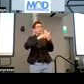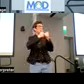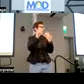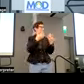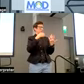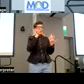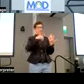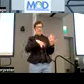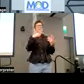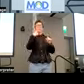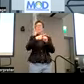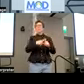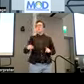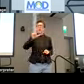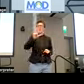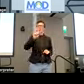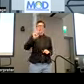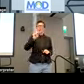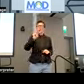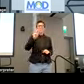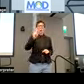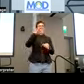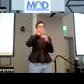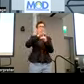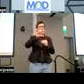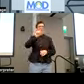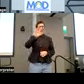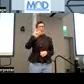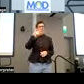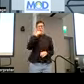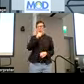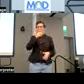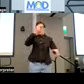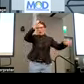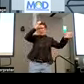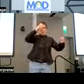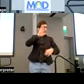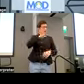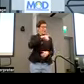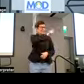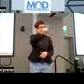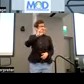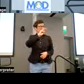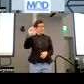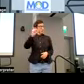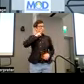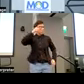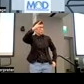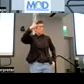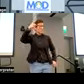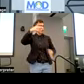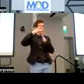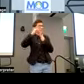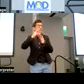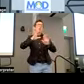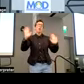votes act. I'm not an expert in voting. I asked several people like is Massachusetts really as standout as it looks and everyone confirmed. Yes,